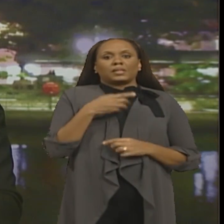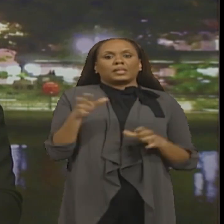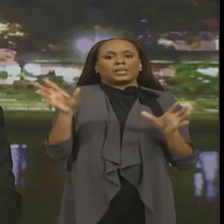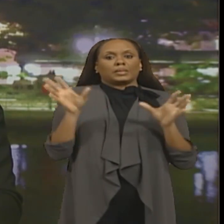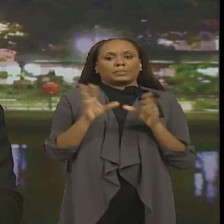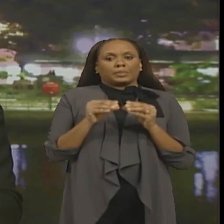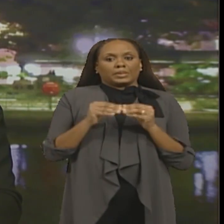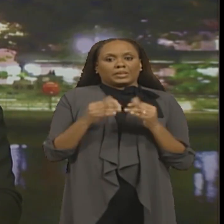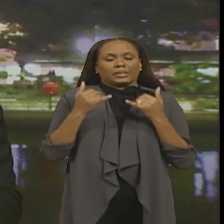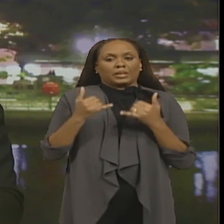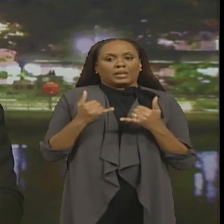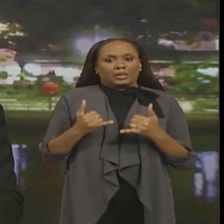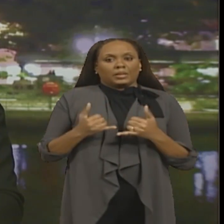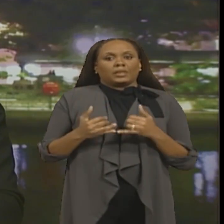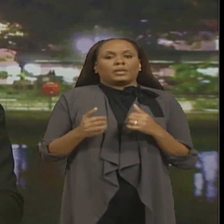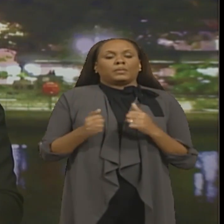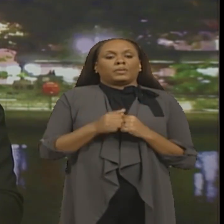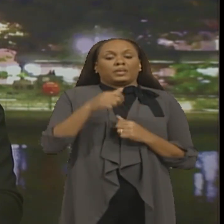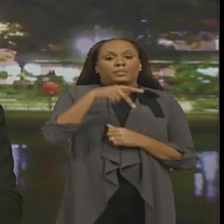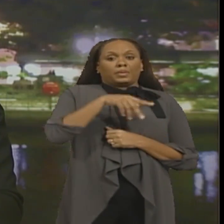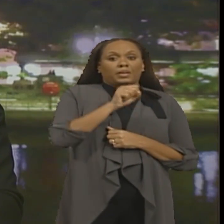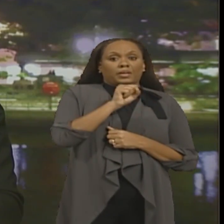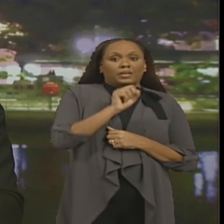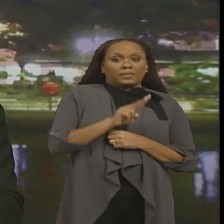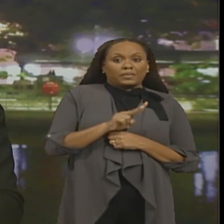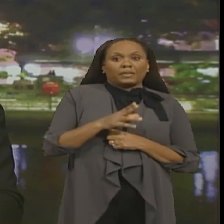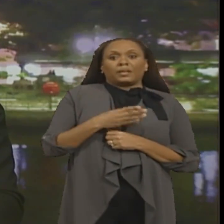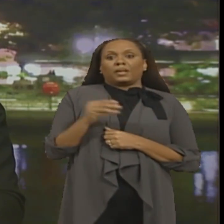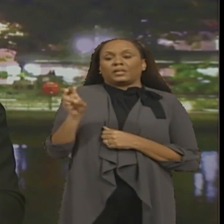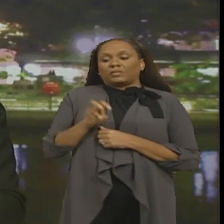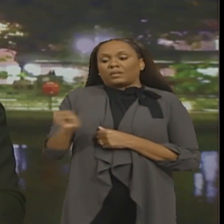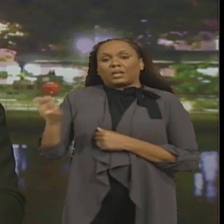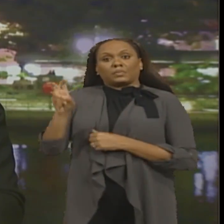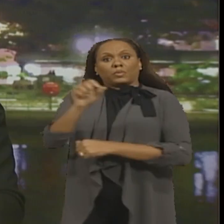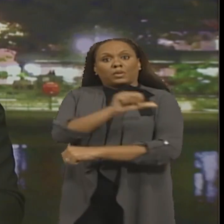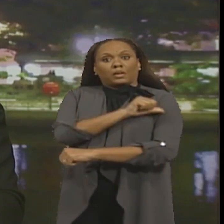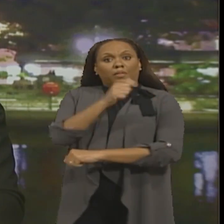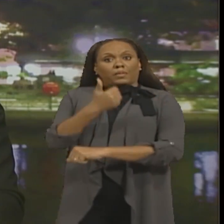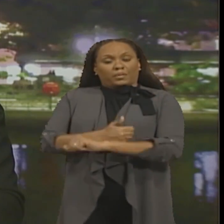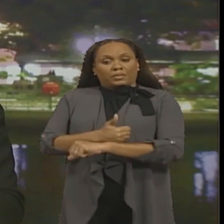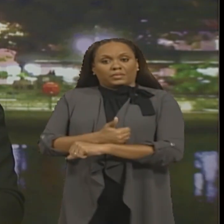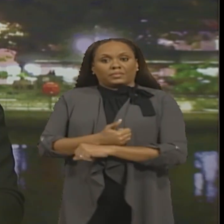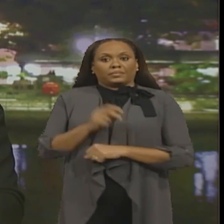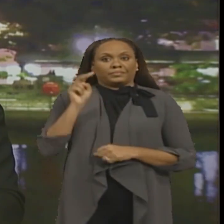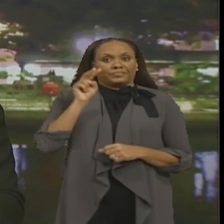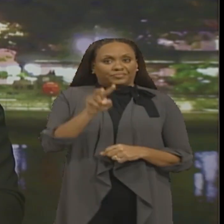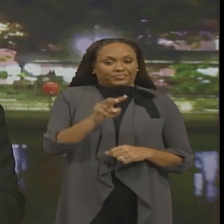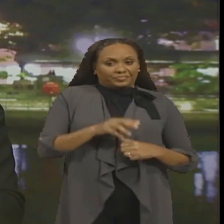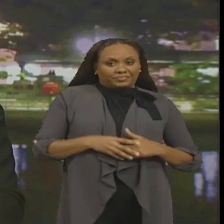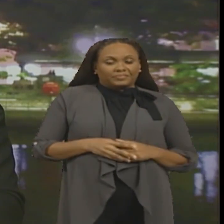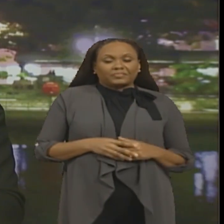between representatives of the association and the Transport Authority. Sharika Griffith has that story.